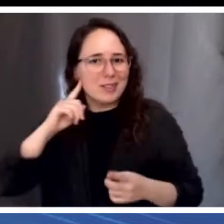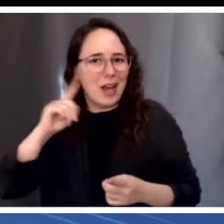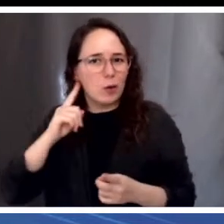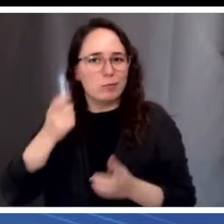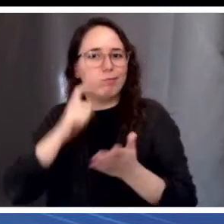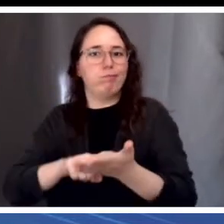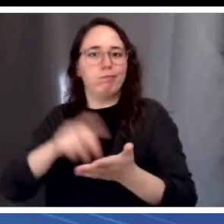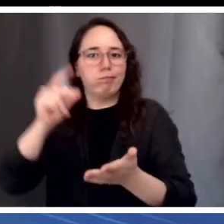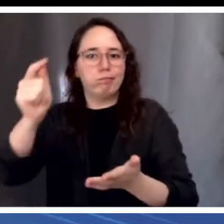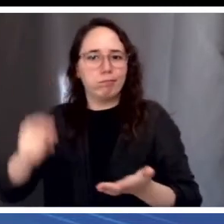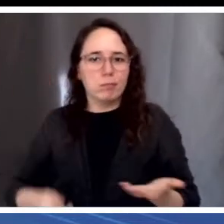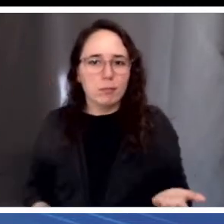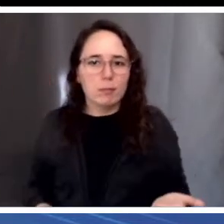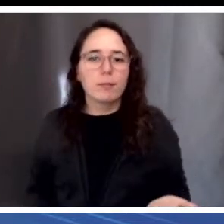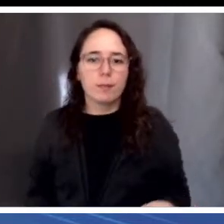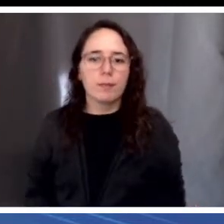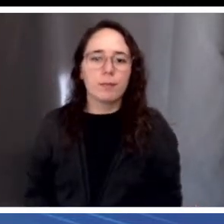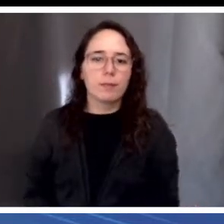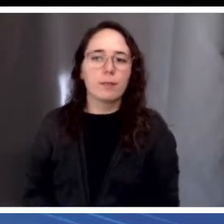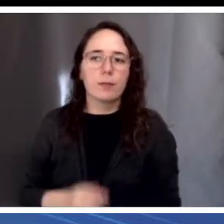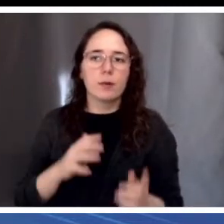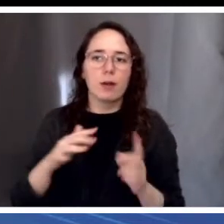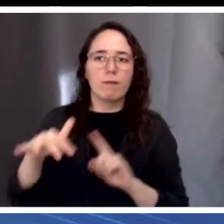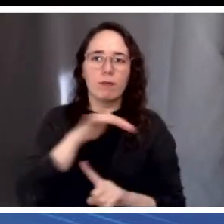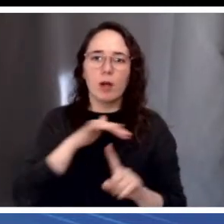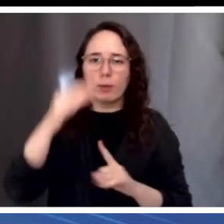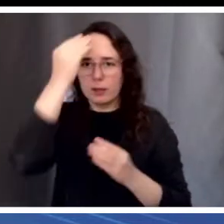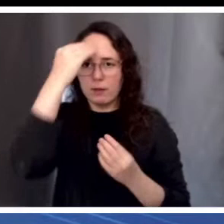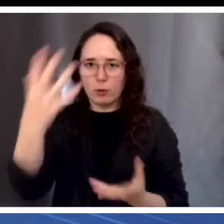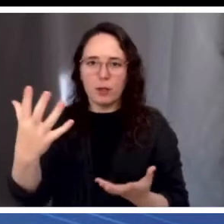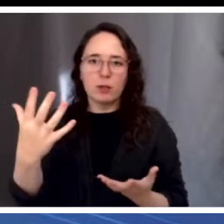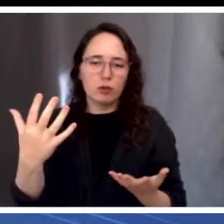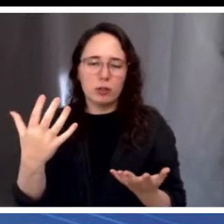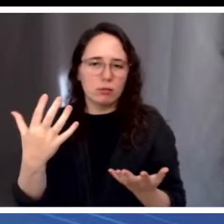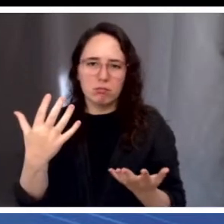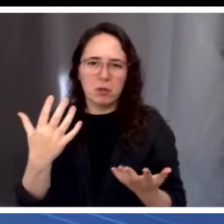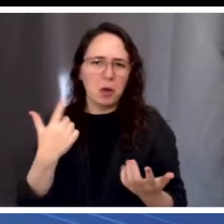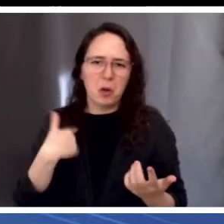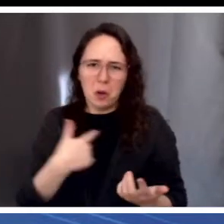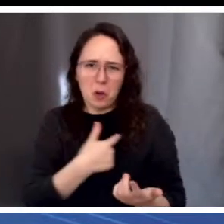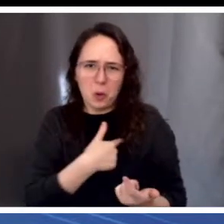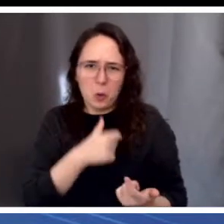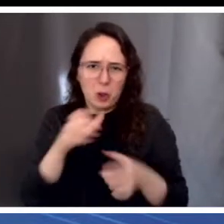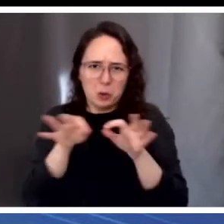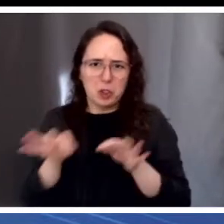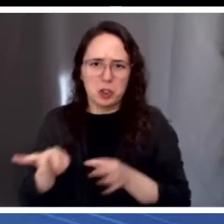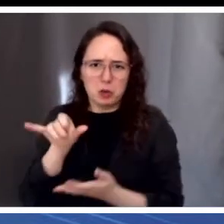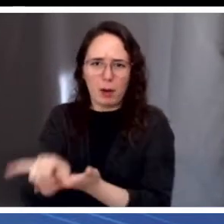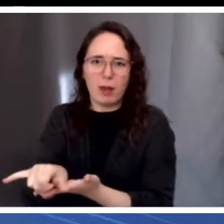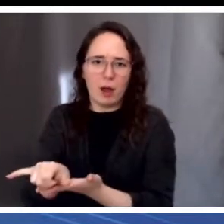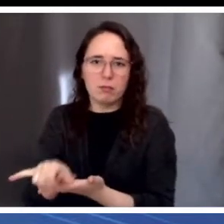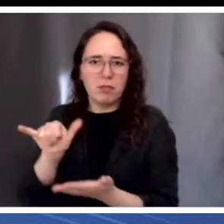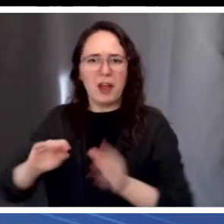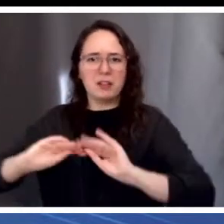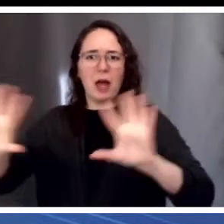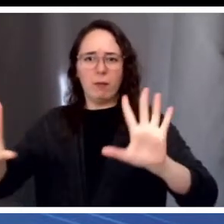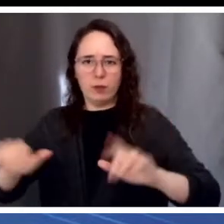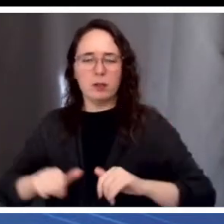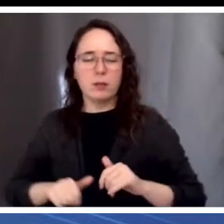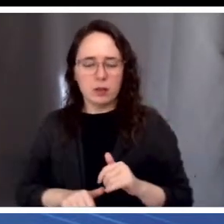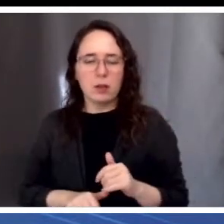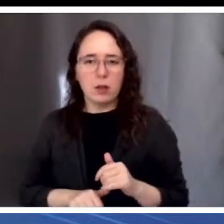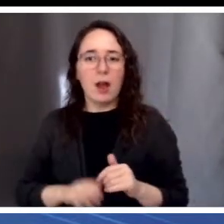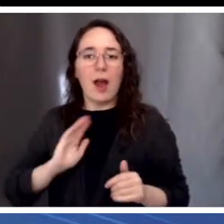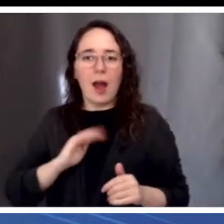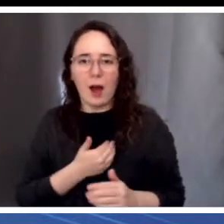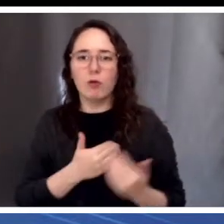sounds of life, we're not there to describe them. We are there to give a visual sort of, as